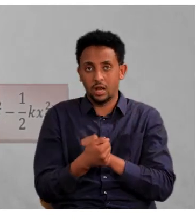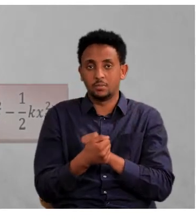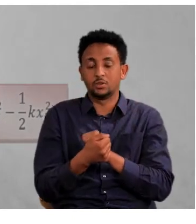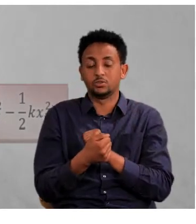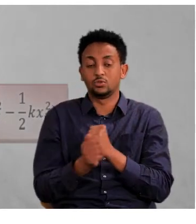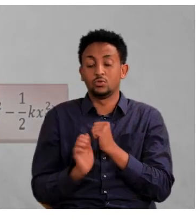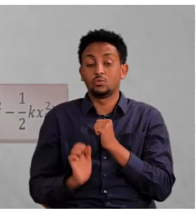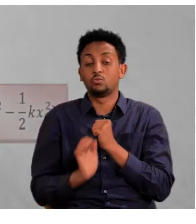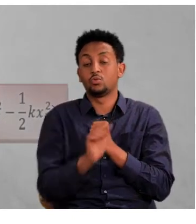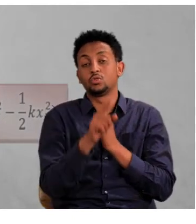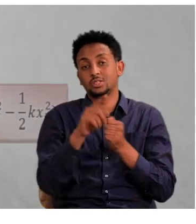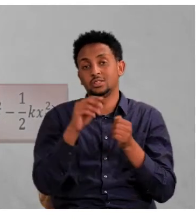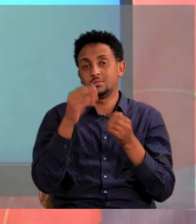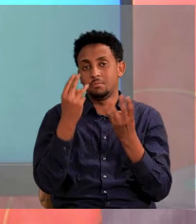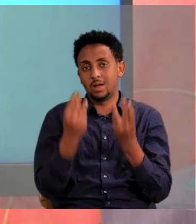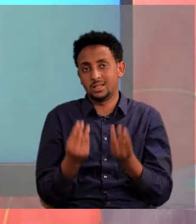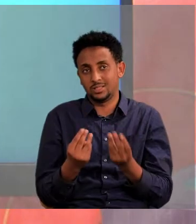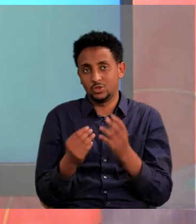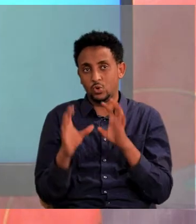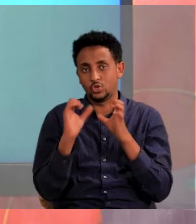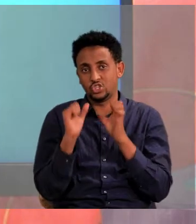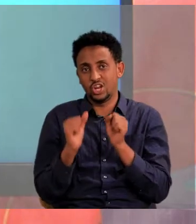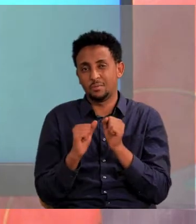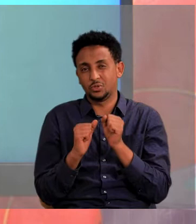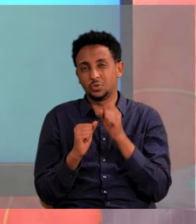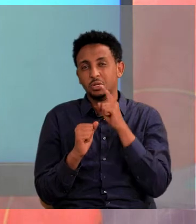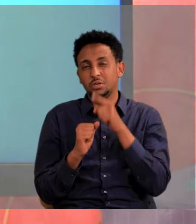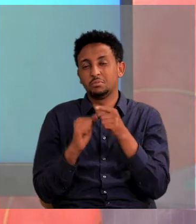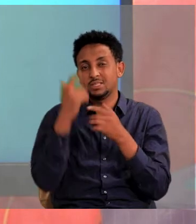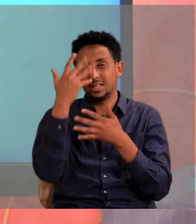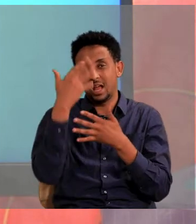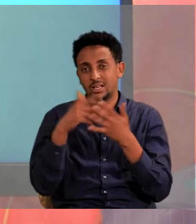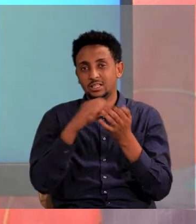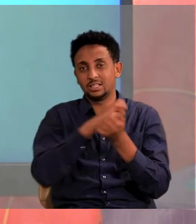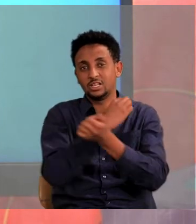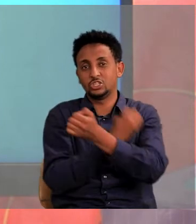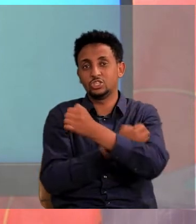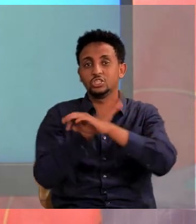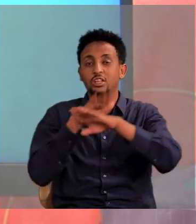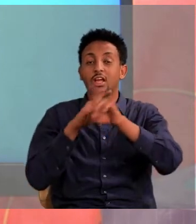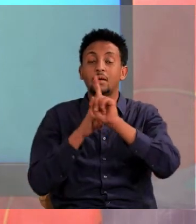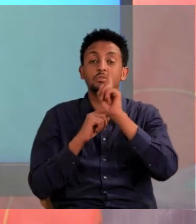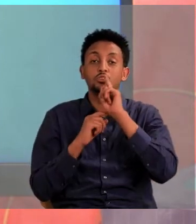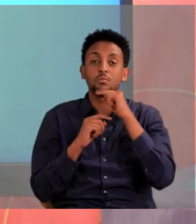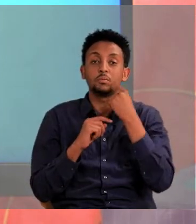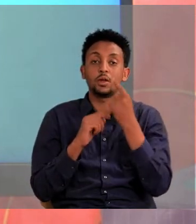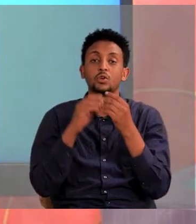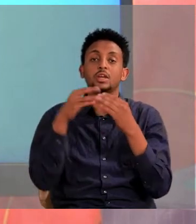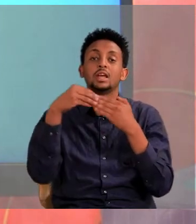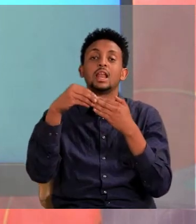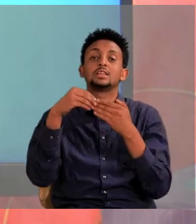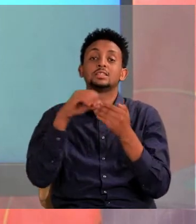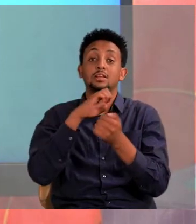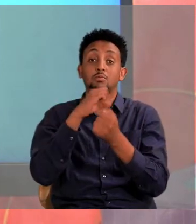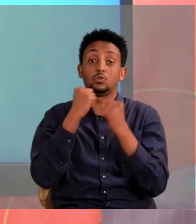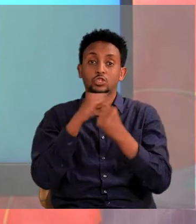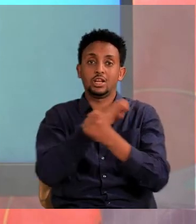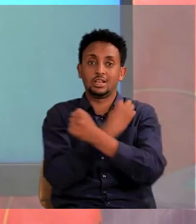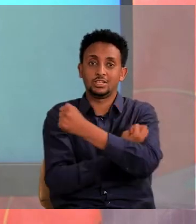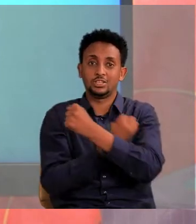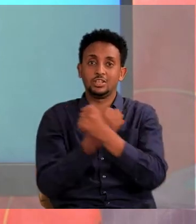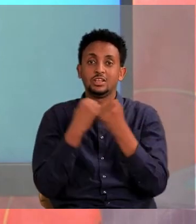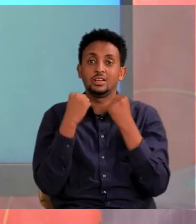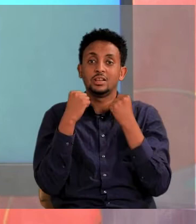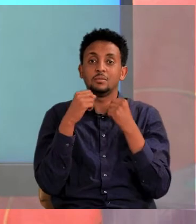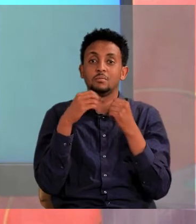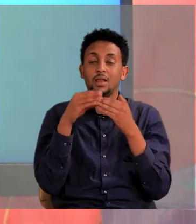pull this mass along this side. So this type of energy is known to be elastic potential energy, and elastic